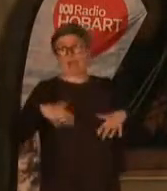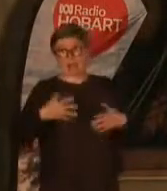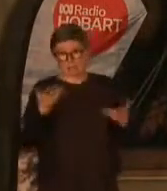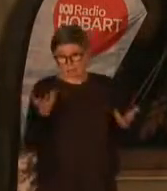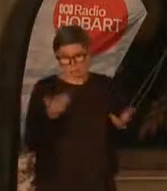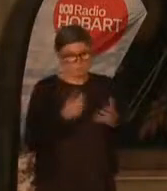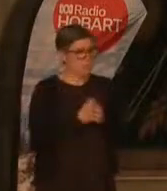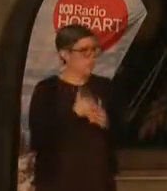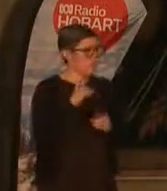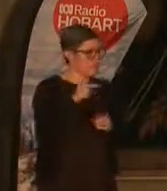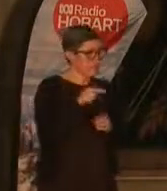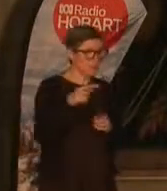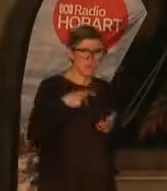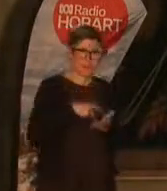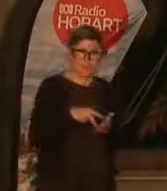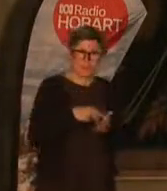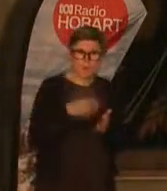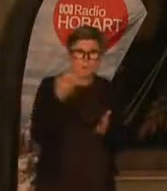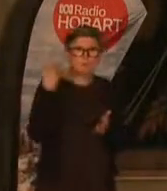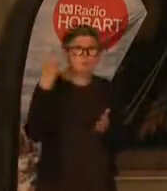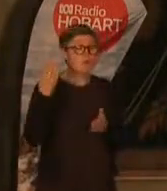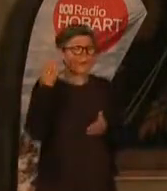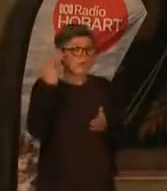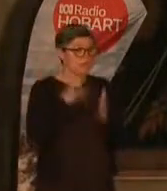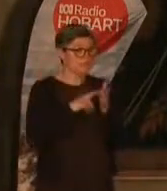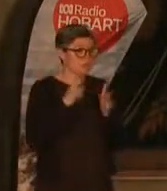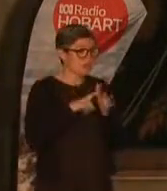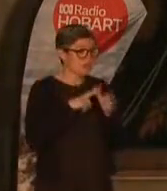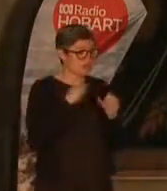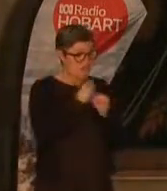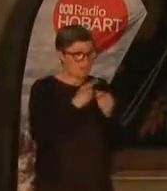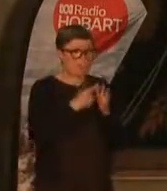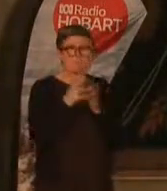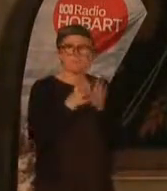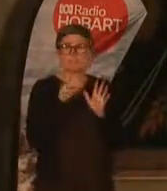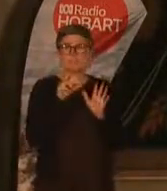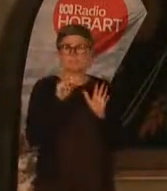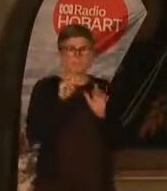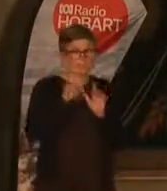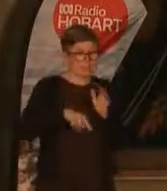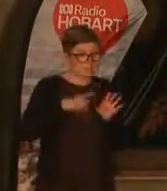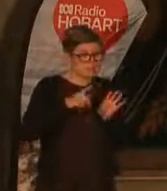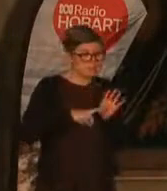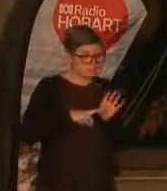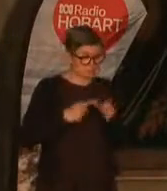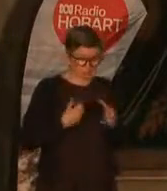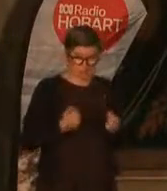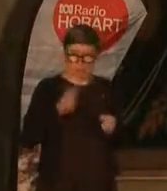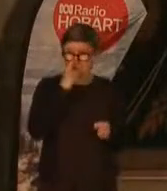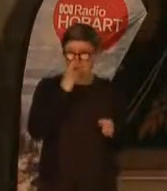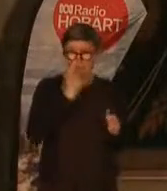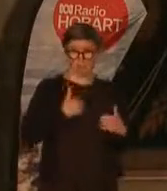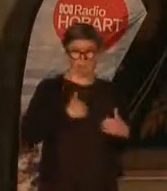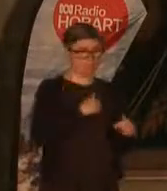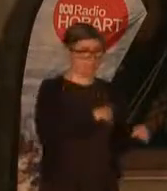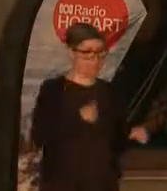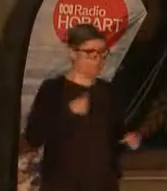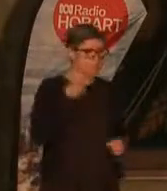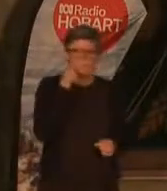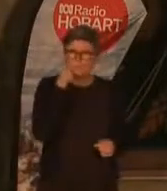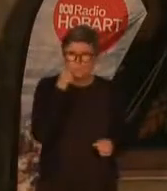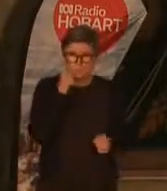And they might have walked here before the last ice age, so that puts it at 12,000 years. And, you know, forever, we've known that we've been here